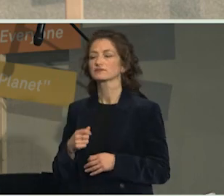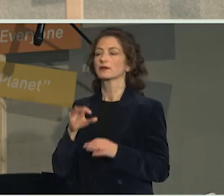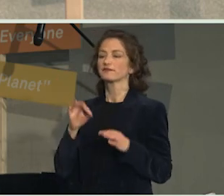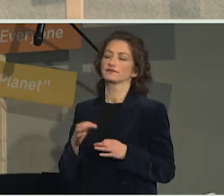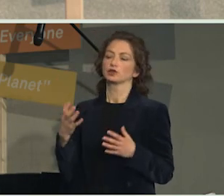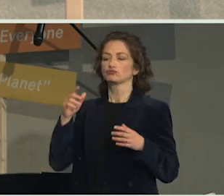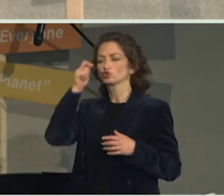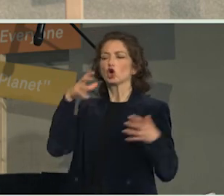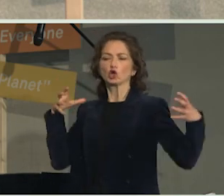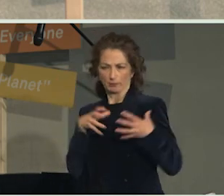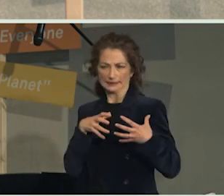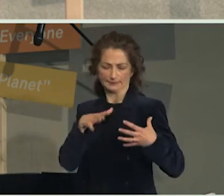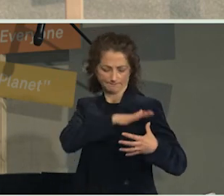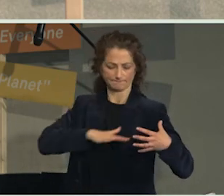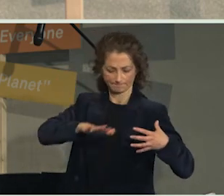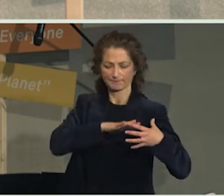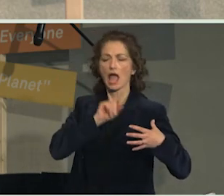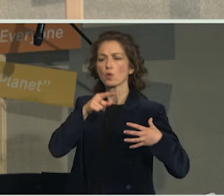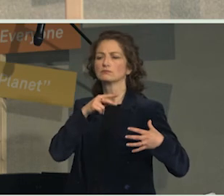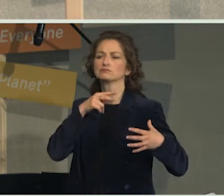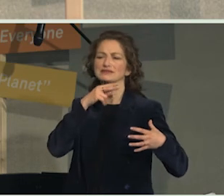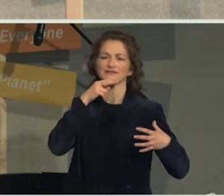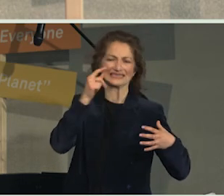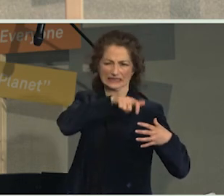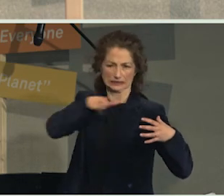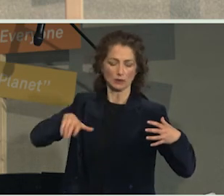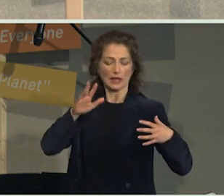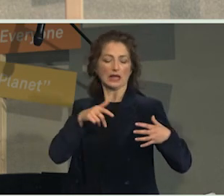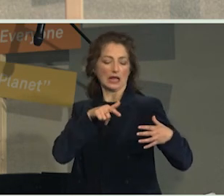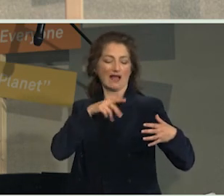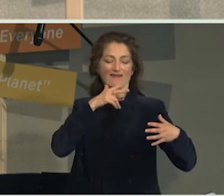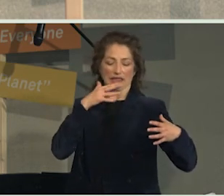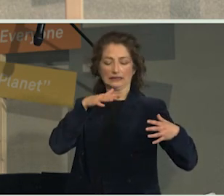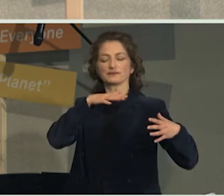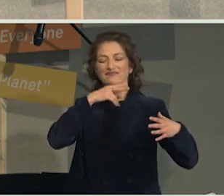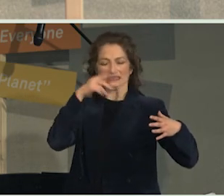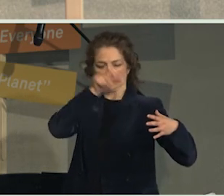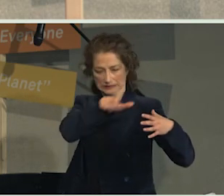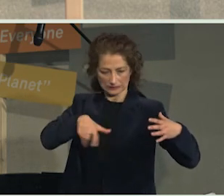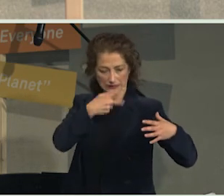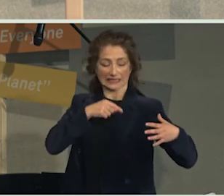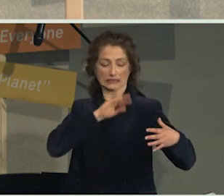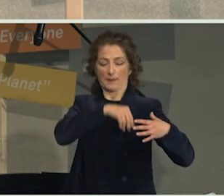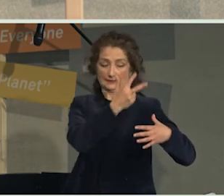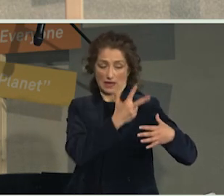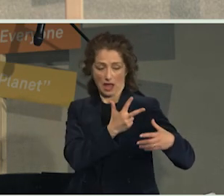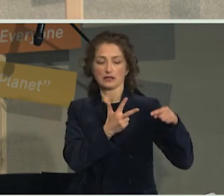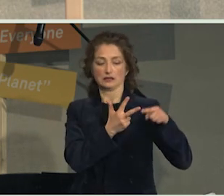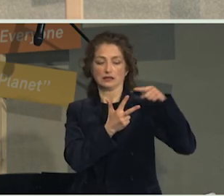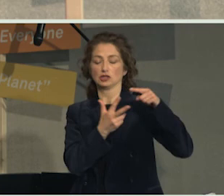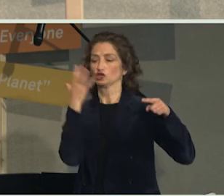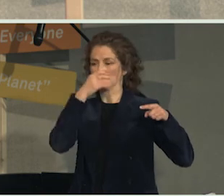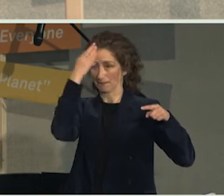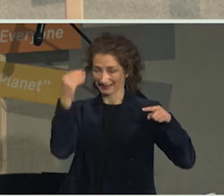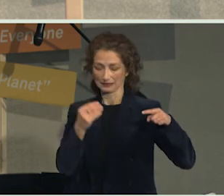exams. And within this study group, there were two Black men and myself. One of the Black men was a graduate of